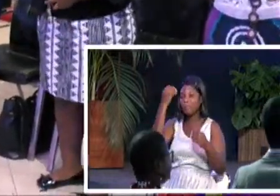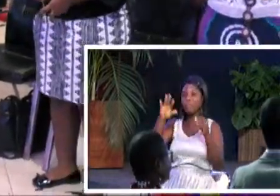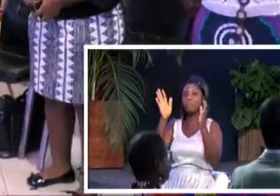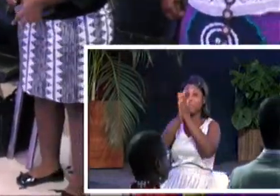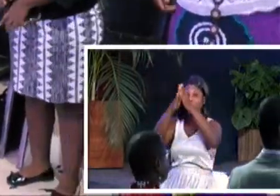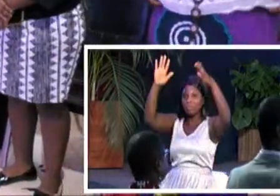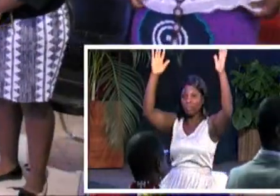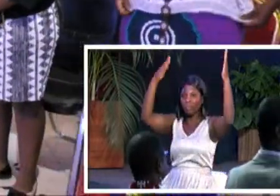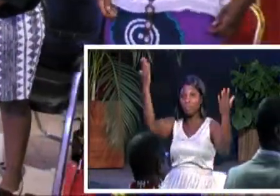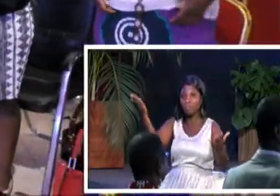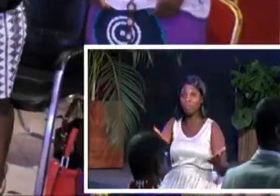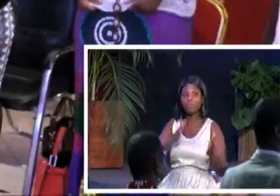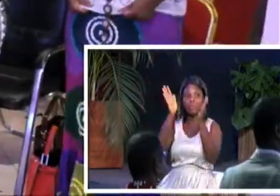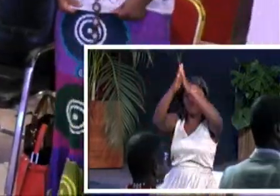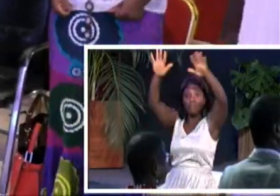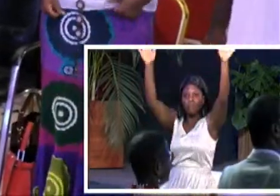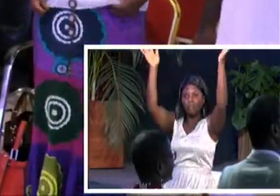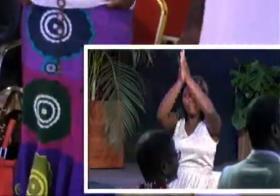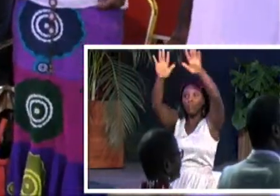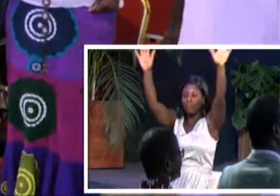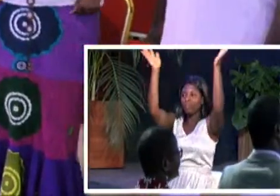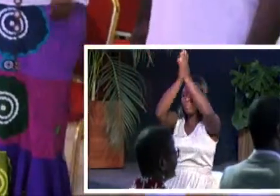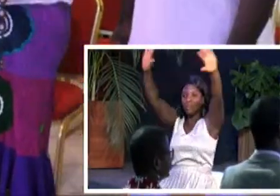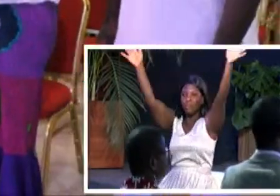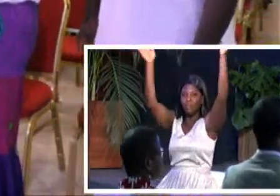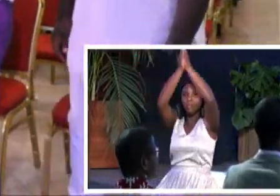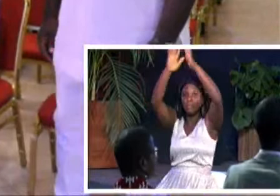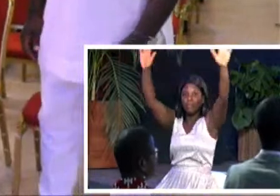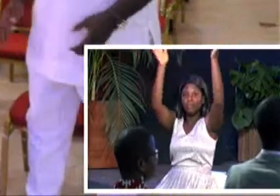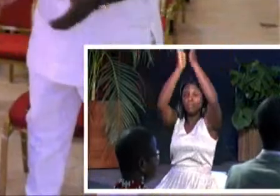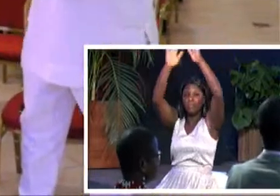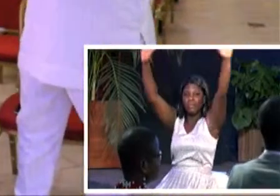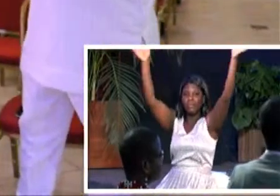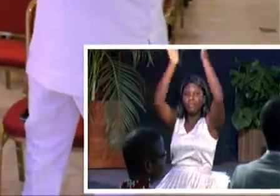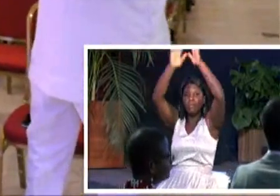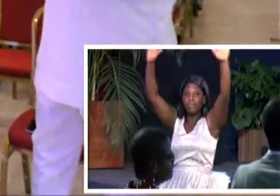Thank you so much. Oh, I want to hear the applause that reflects your appreciation.